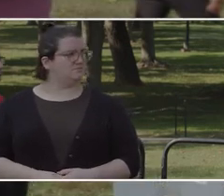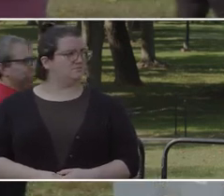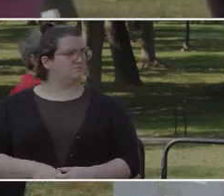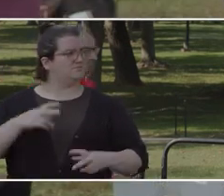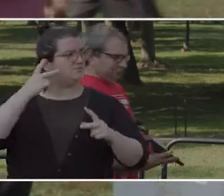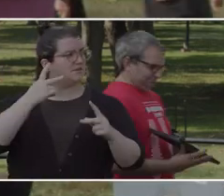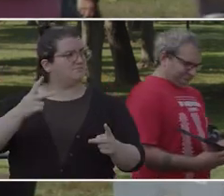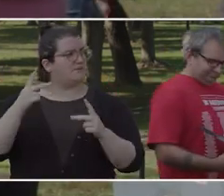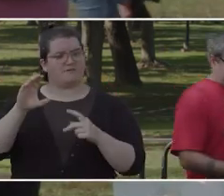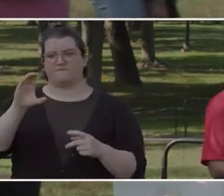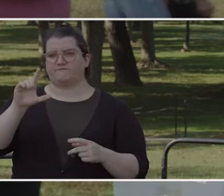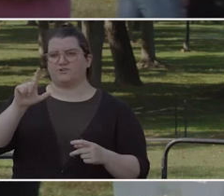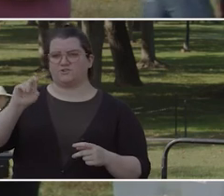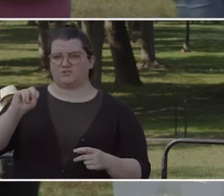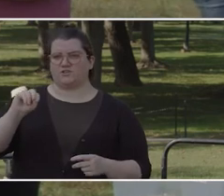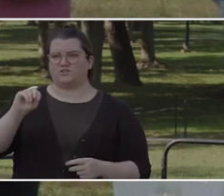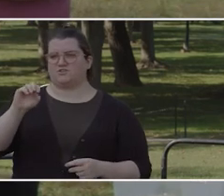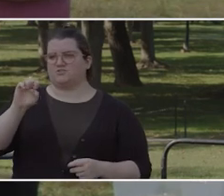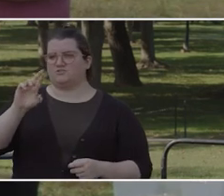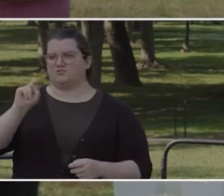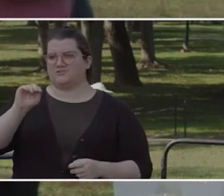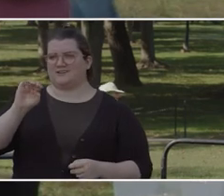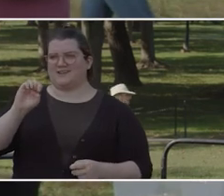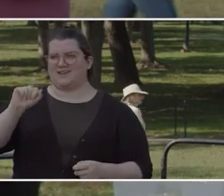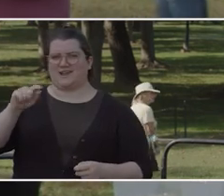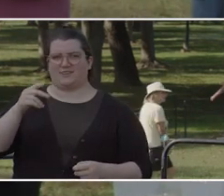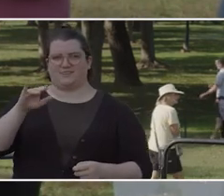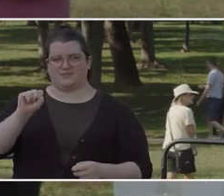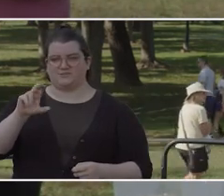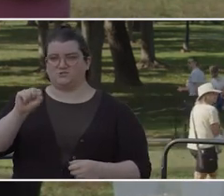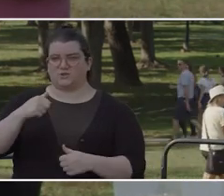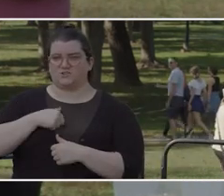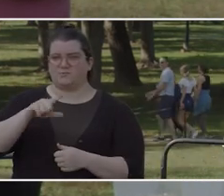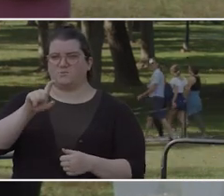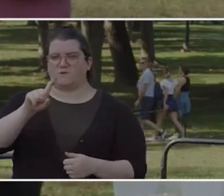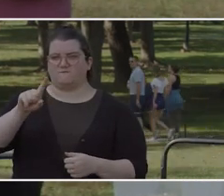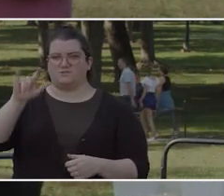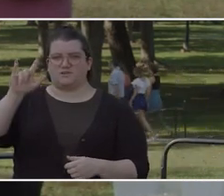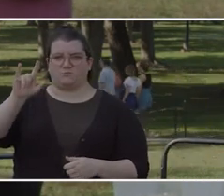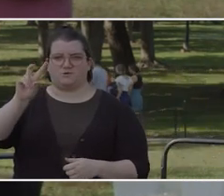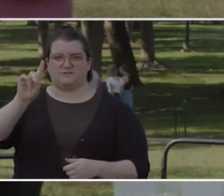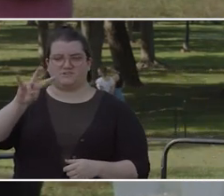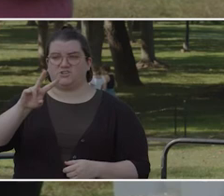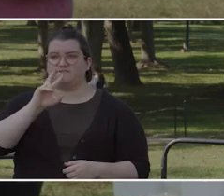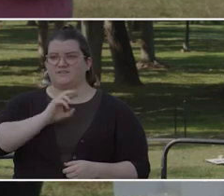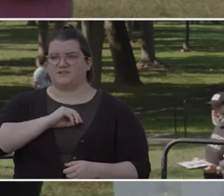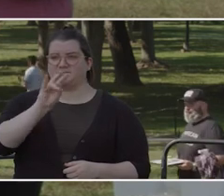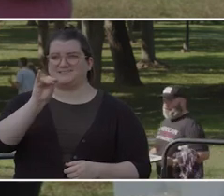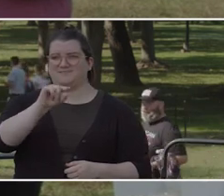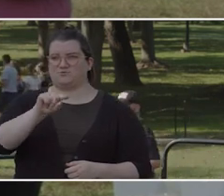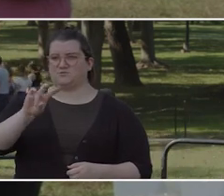In memory of Colonel Ernie Adkins, U.S. Army 101st Airborne Division, Vietnam 1970